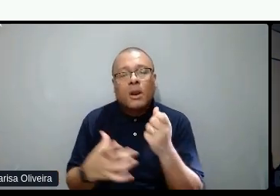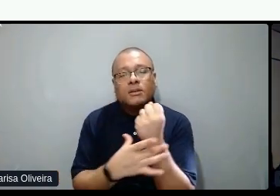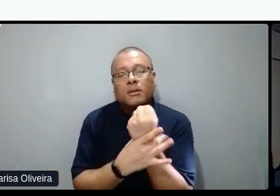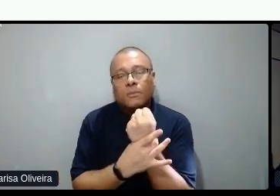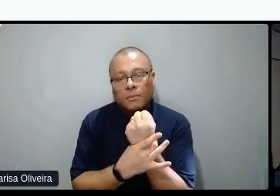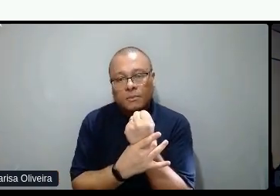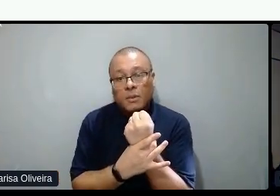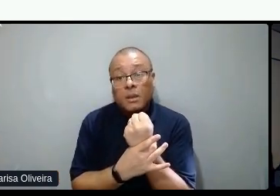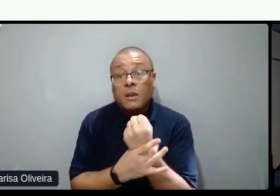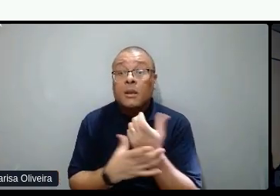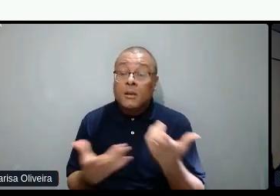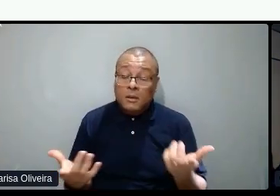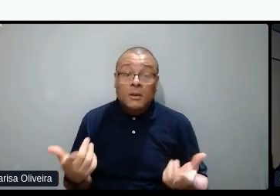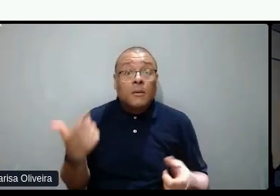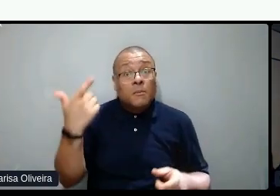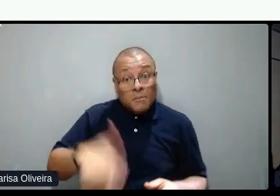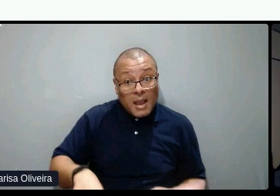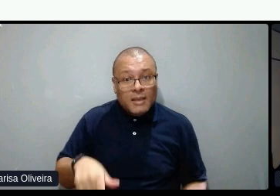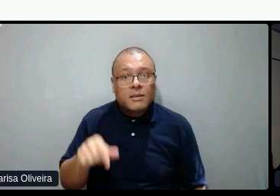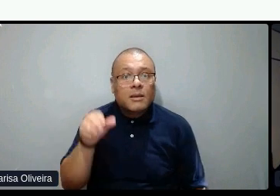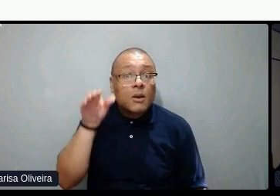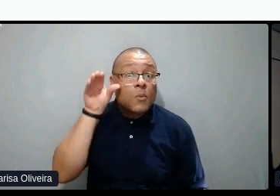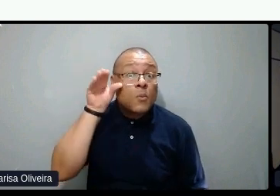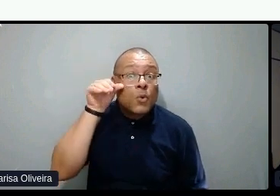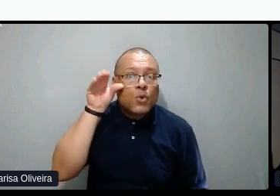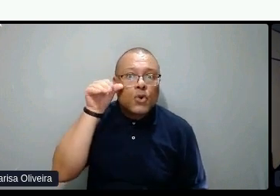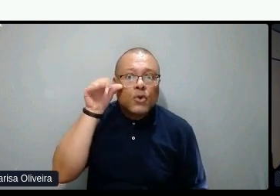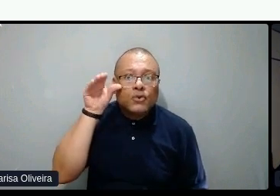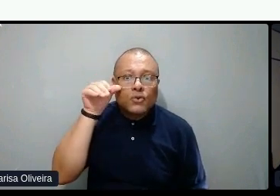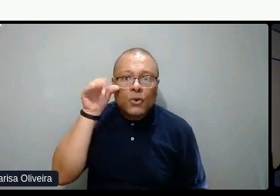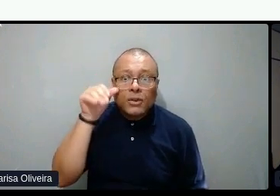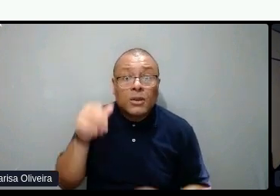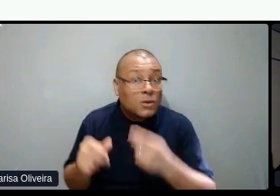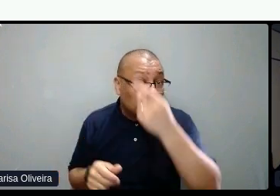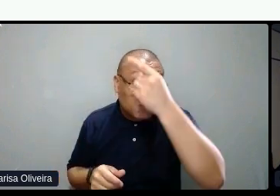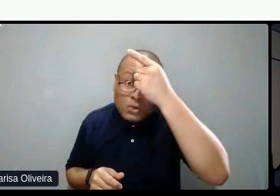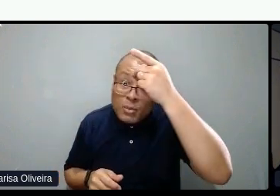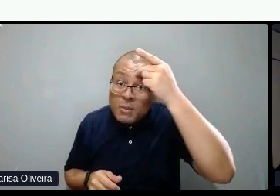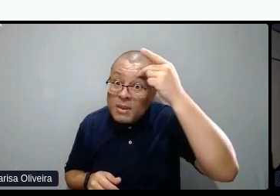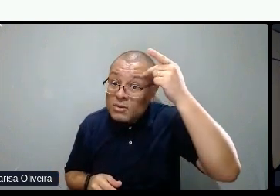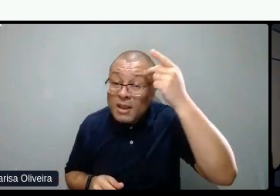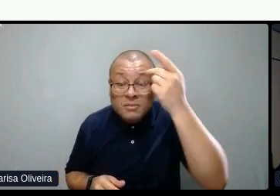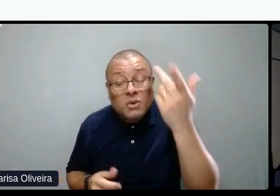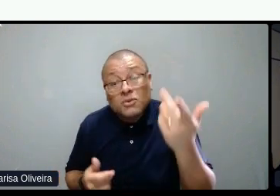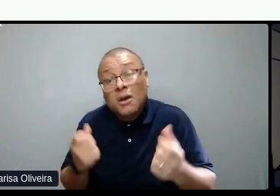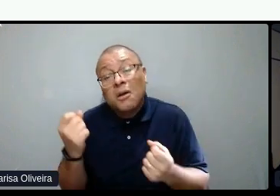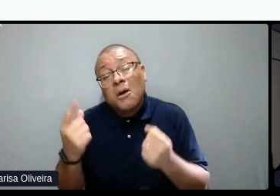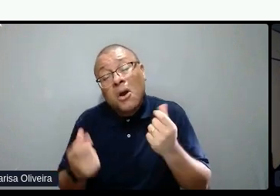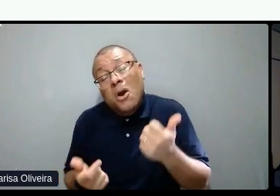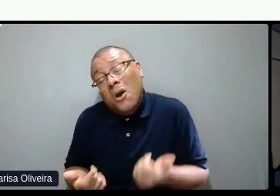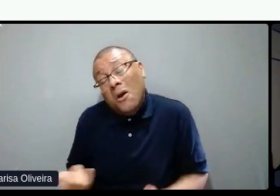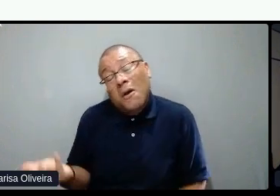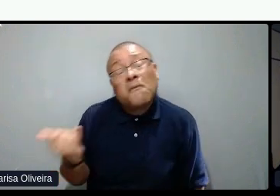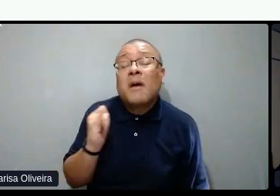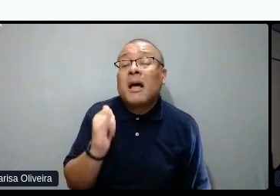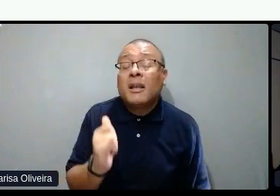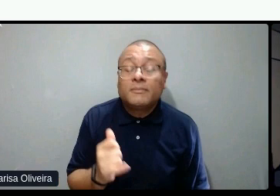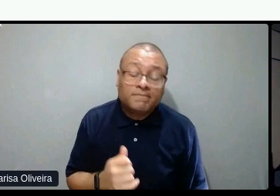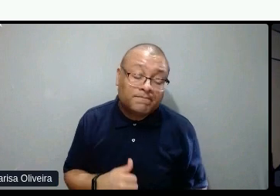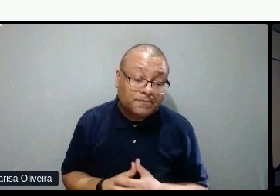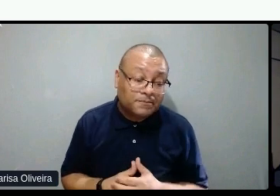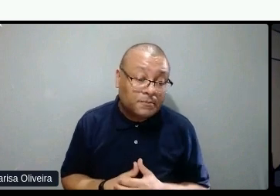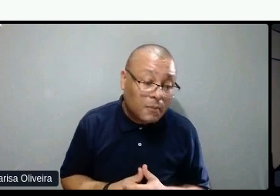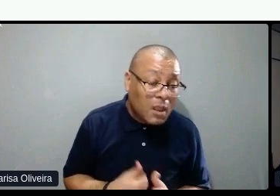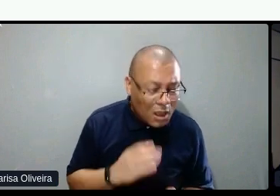And then model that curiosity. Be curious about people. So if somebody says, oh,